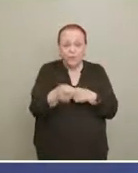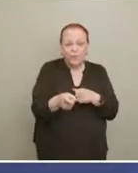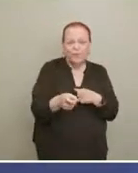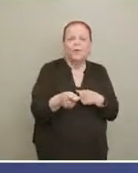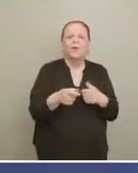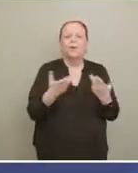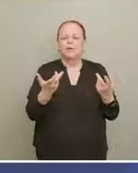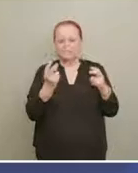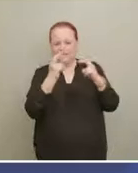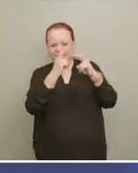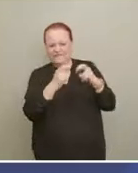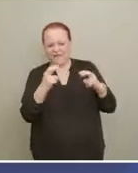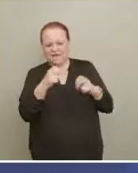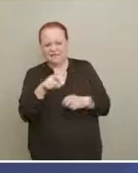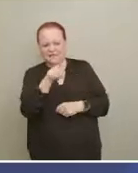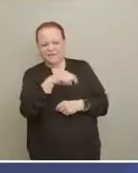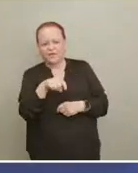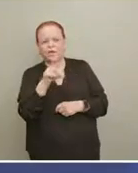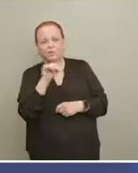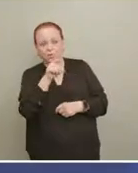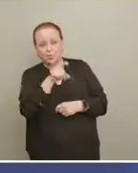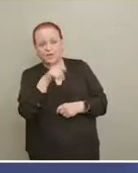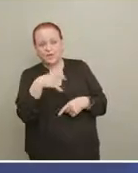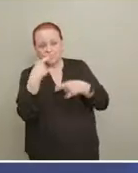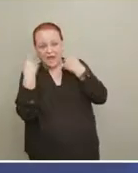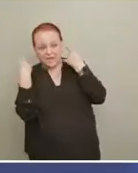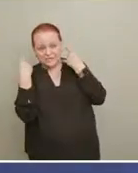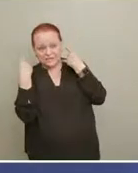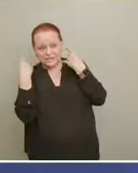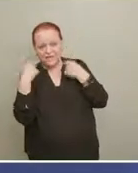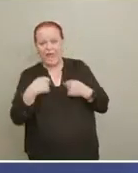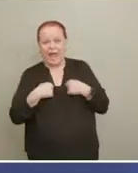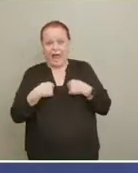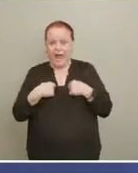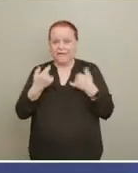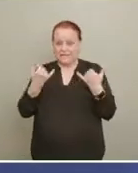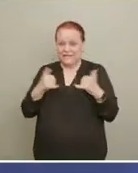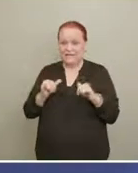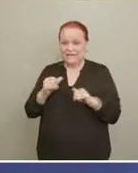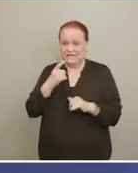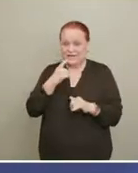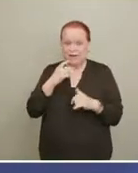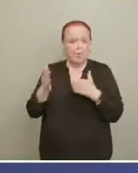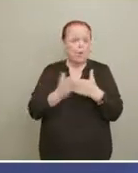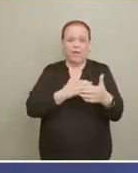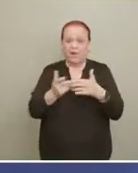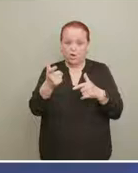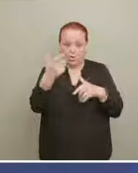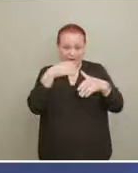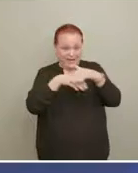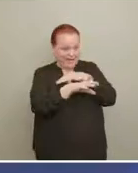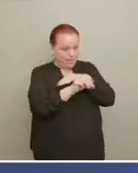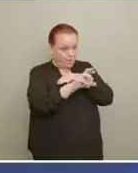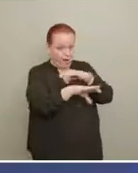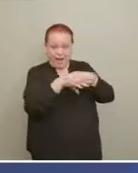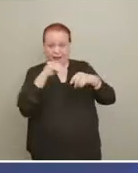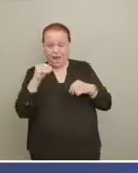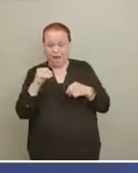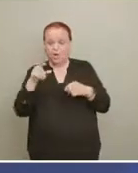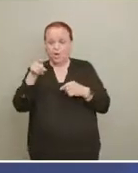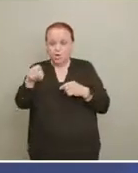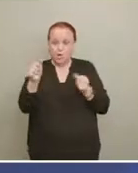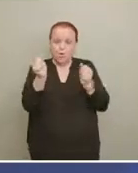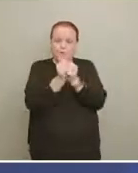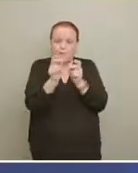assess whether or not you need to use a mask. I will still say, whether or not you're indoor or outdoor, if you're in an area with people that you